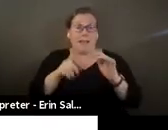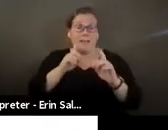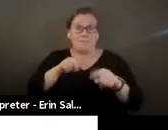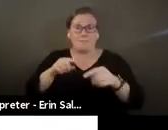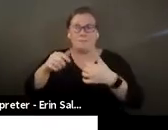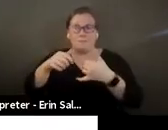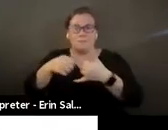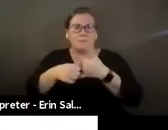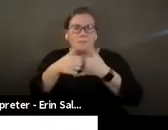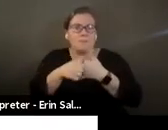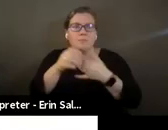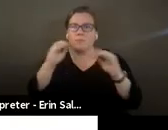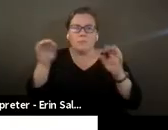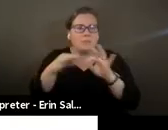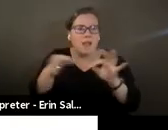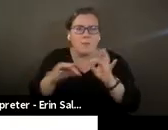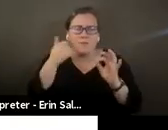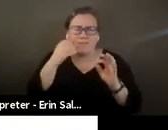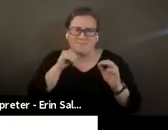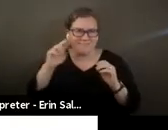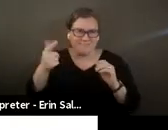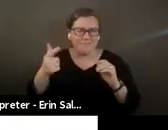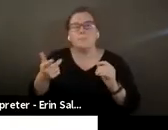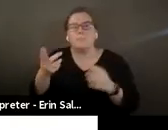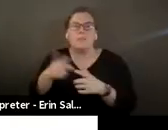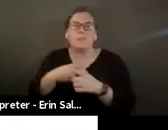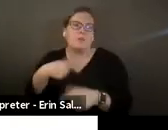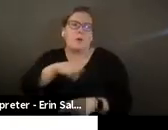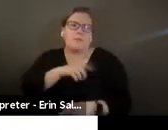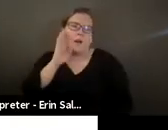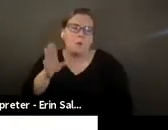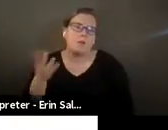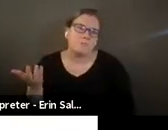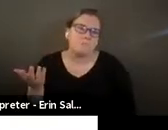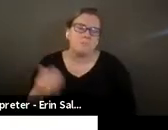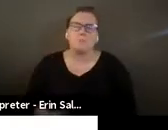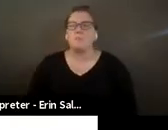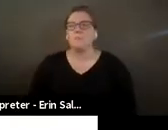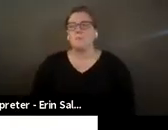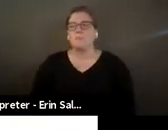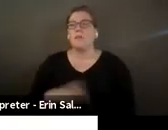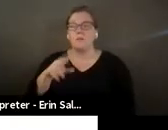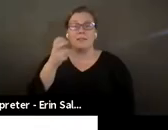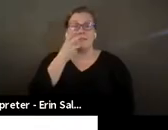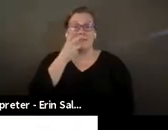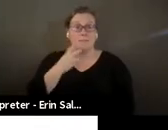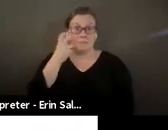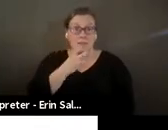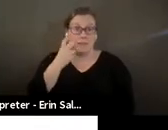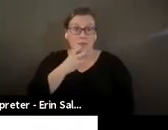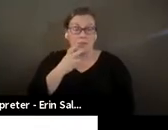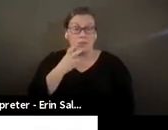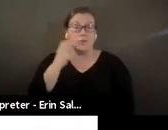device. For speech, again, those questions that question still must